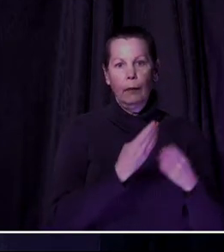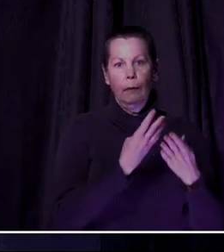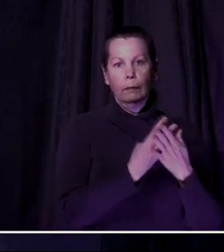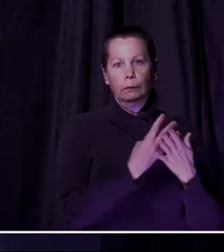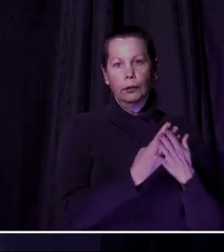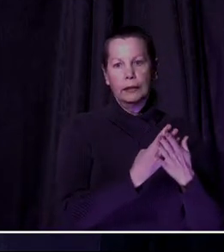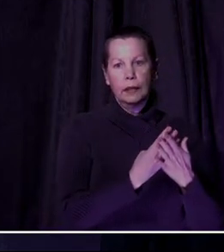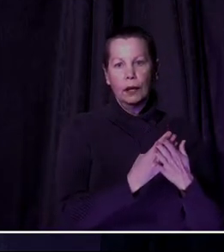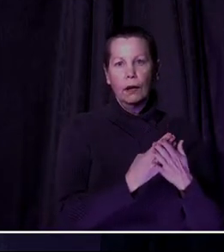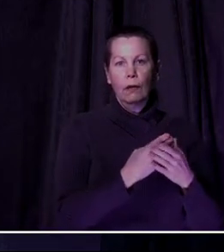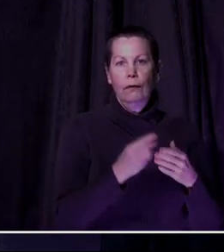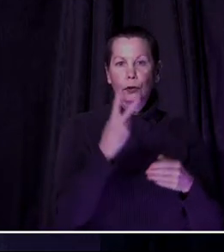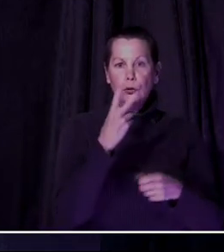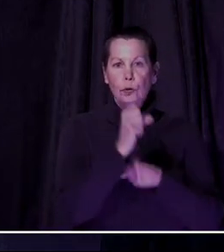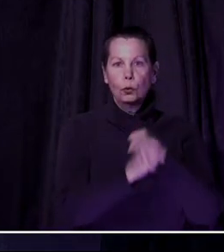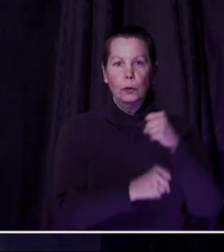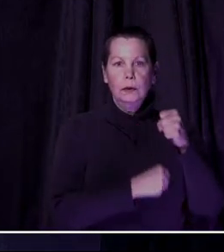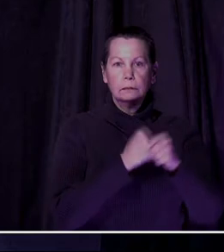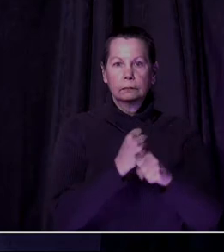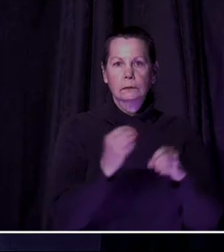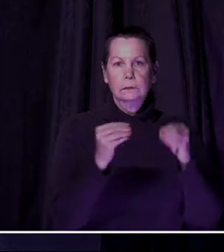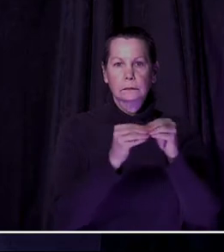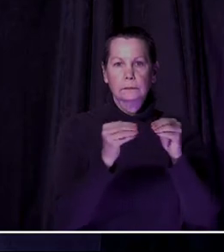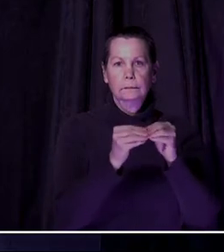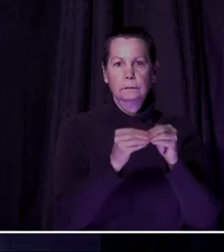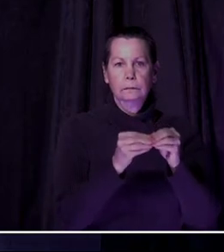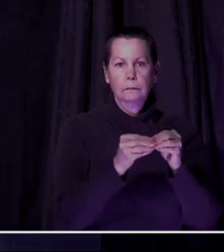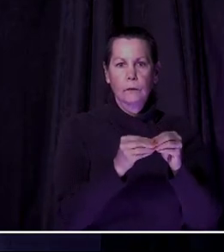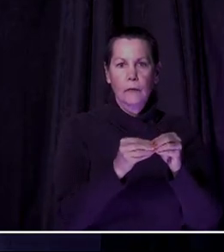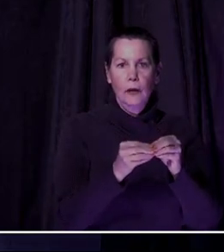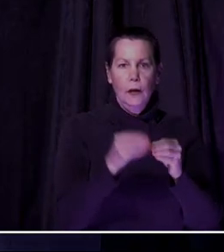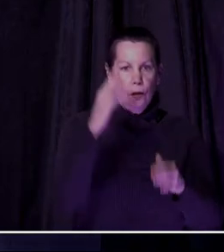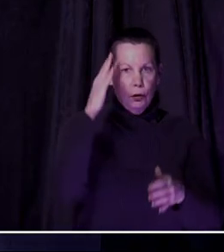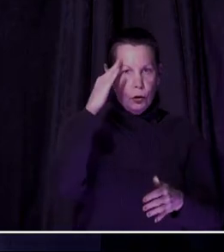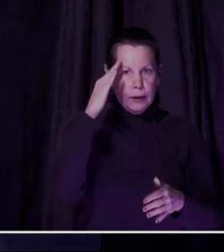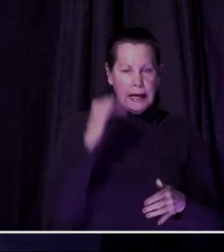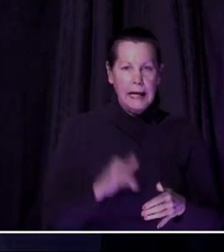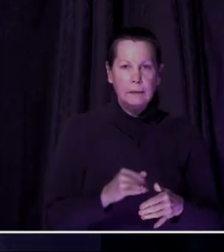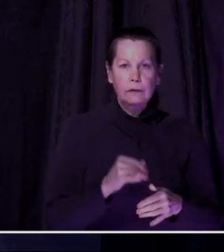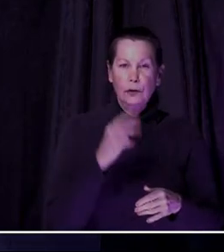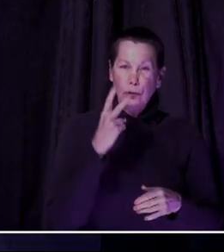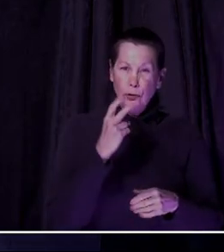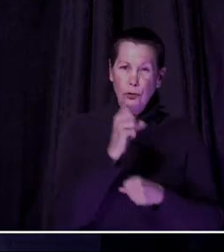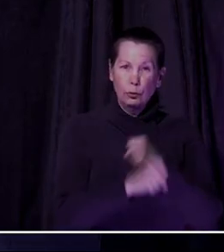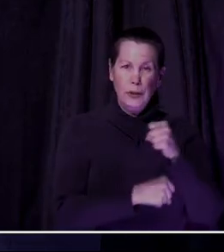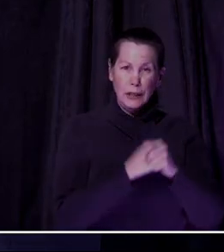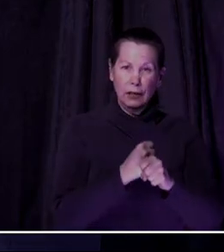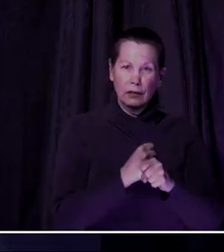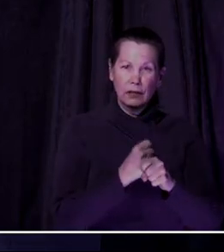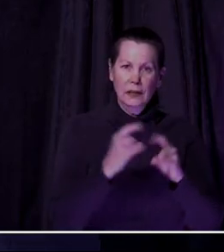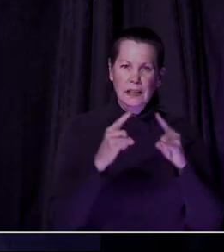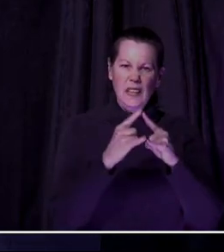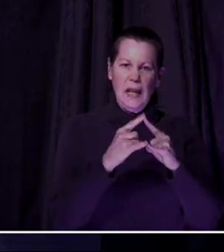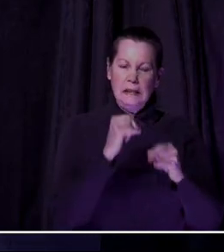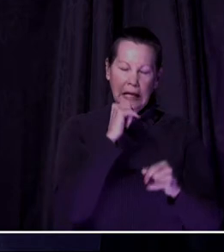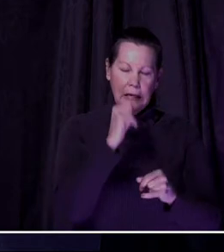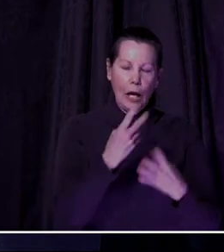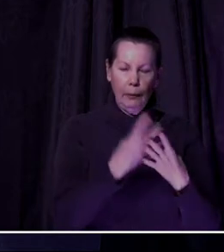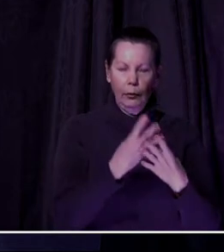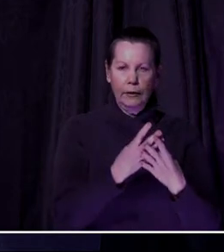for another 2 years. Let him, you know, had him in custody at least for another 2 years, not in prison. And then in verse